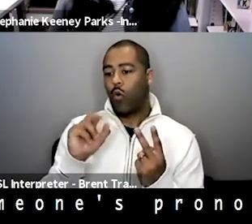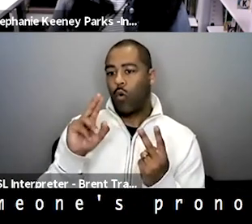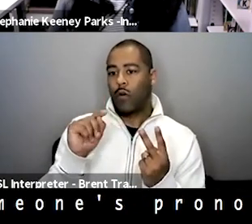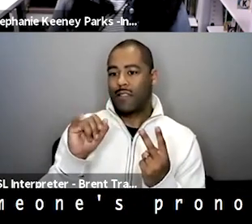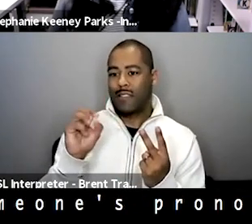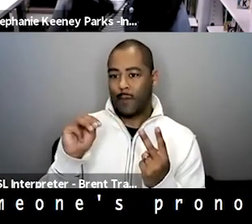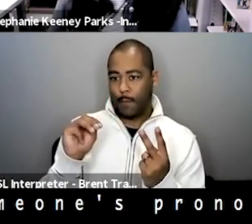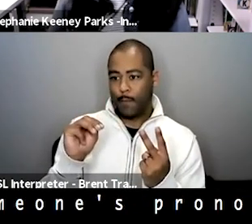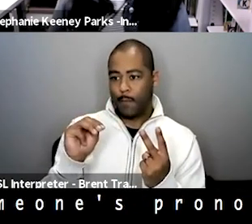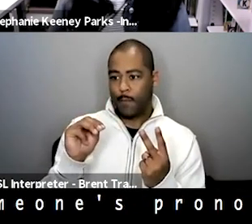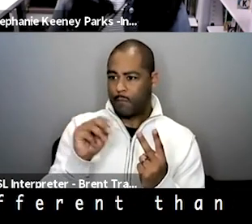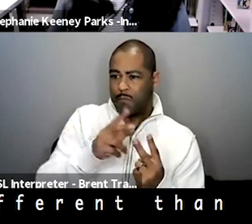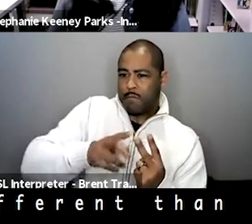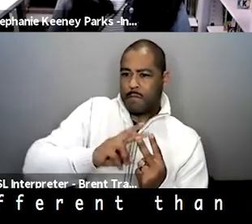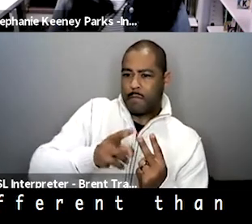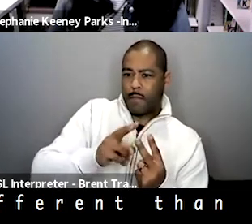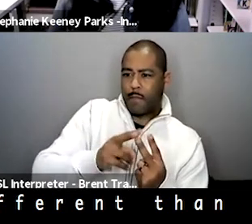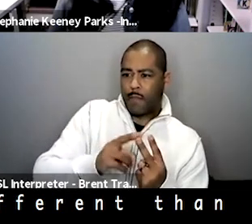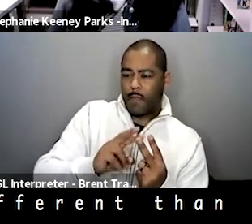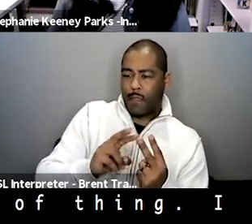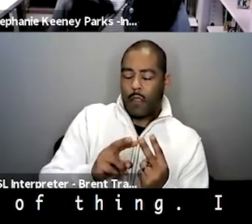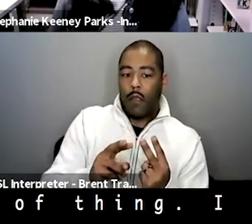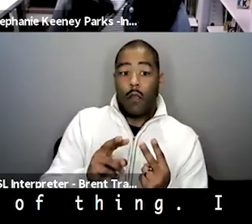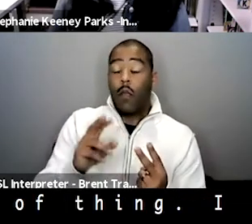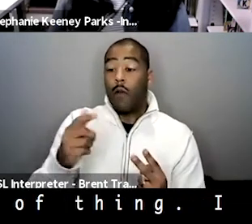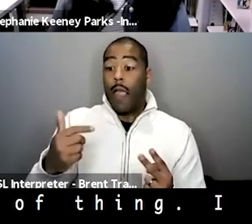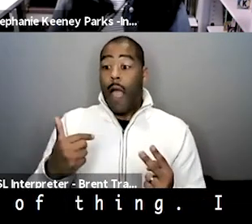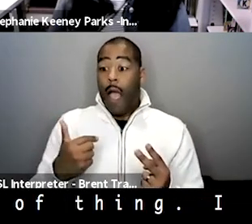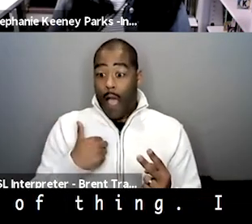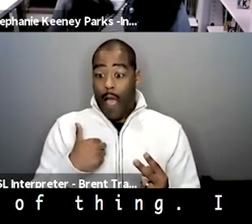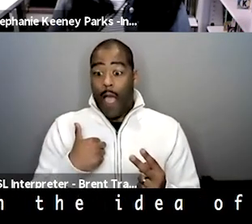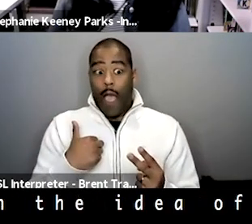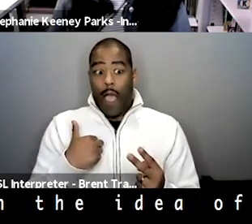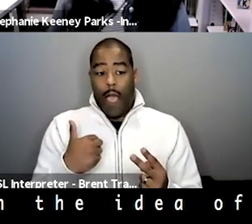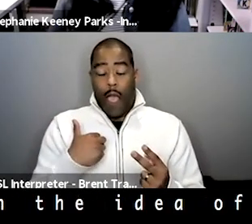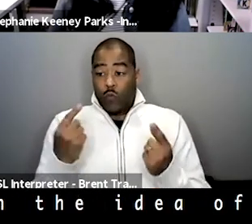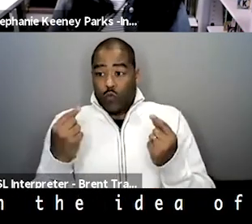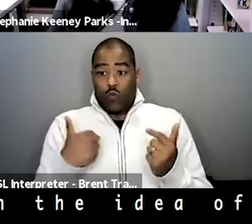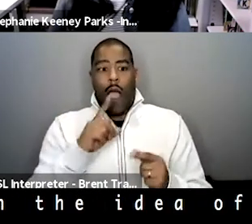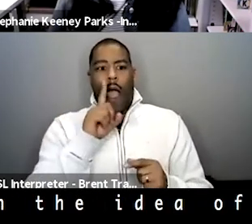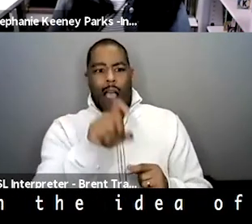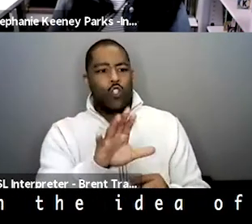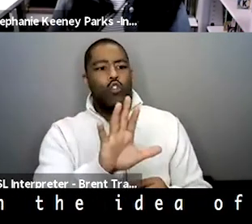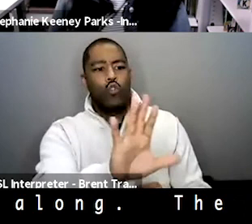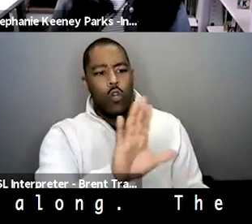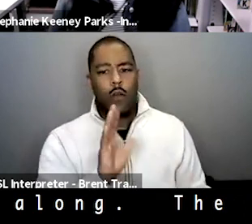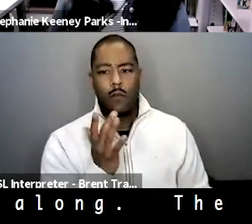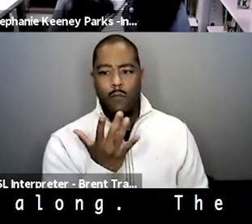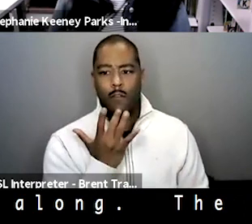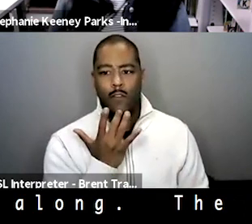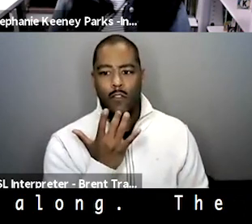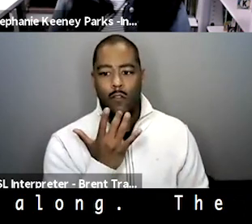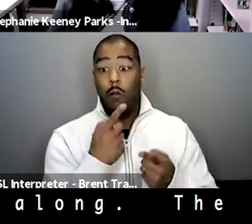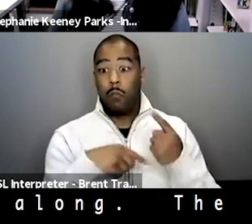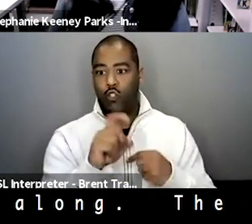That's kind of, it's like asking someone their pronouns. It's no different than that. Same kind of thing. I agree with the idea of